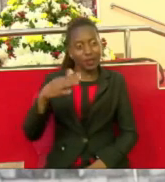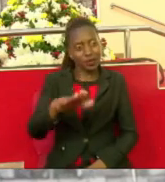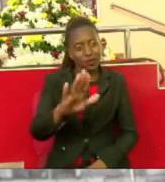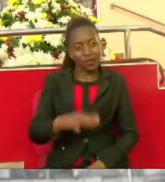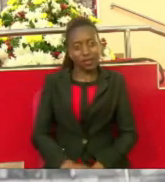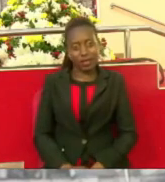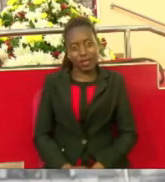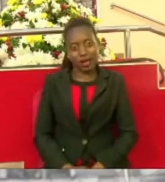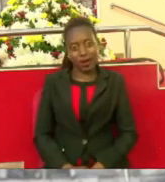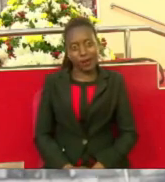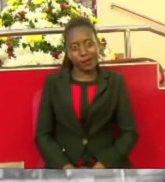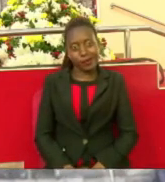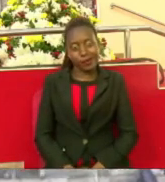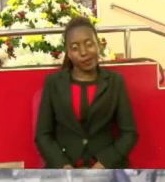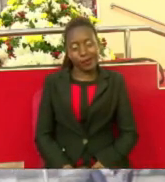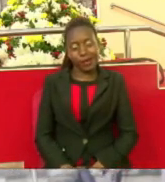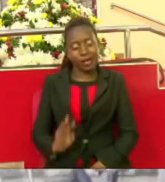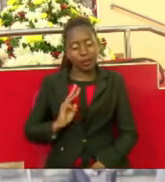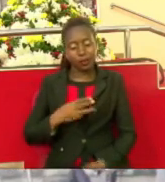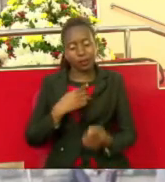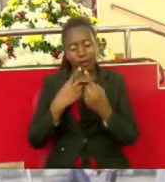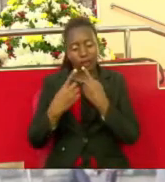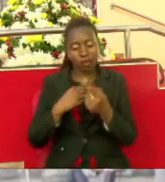And that we talked about every day.